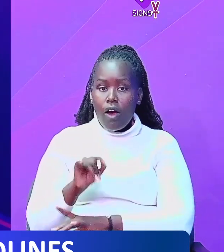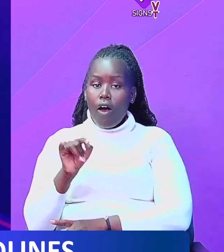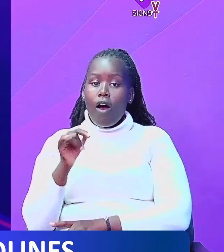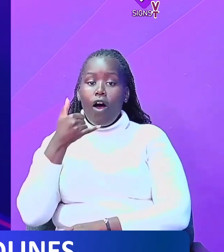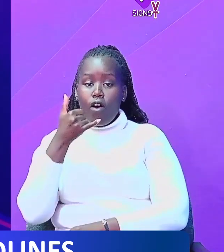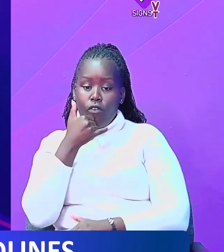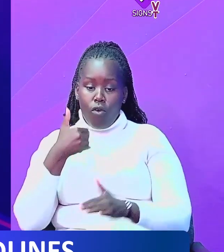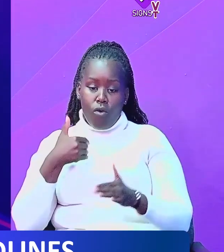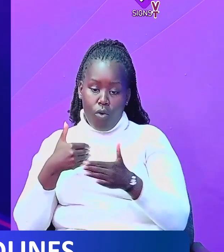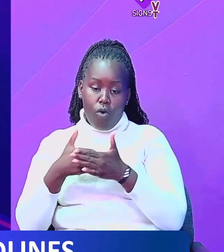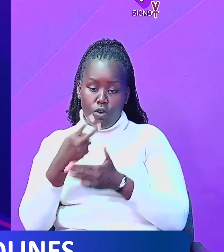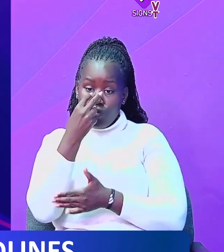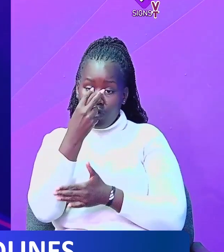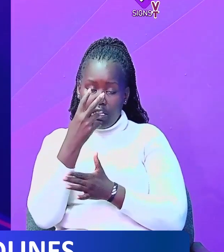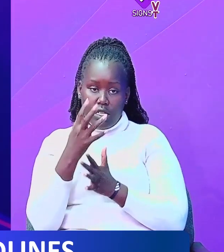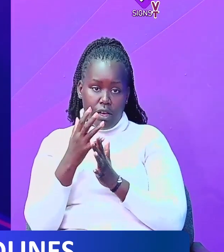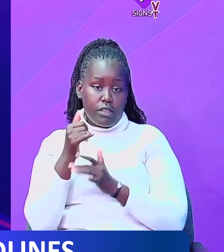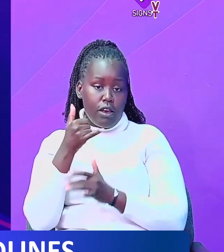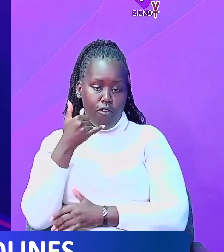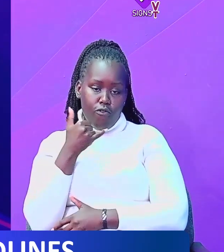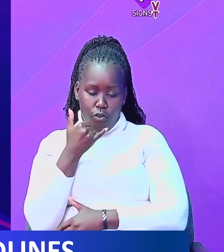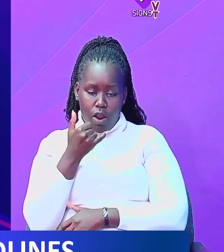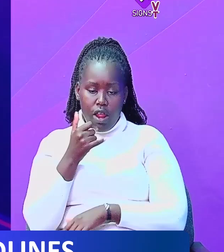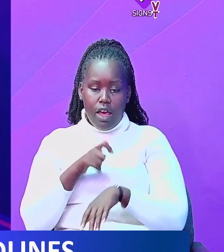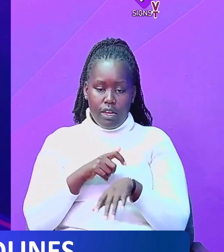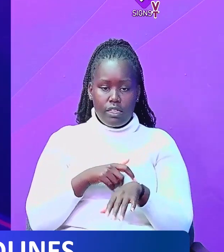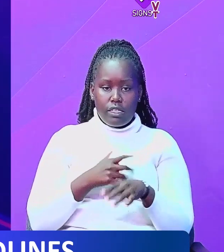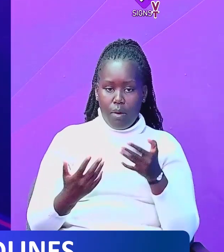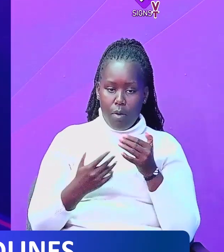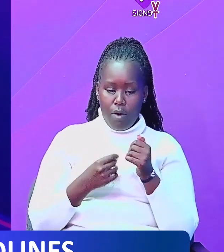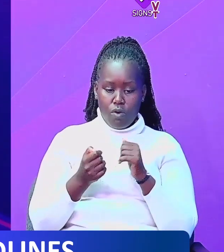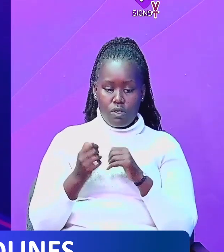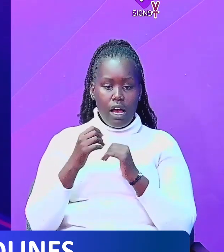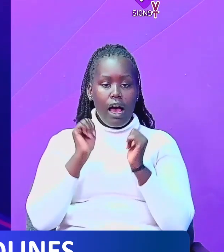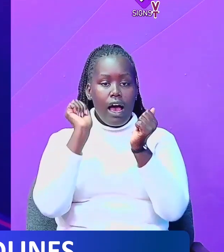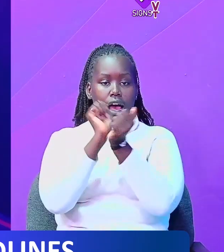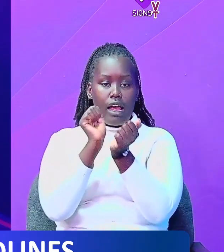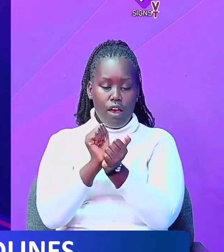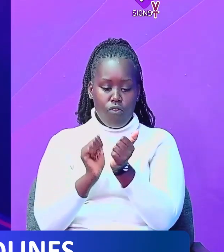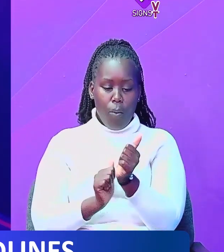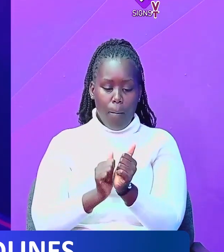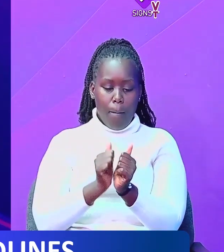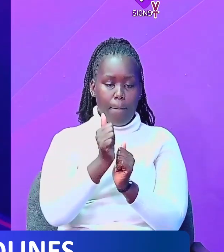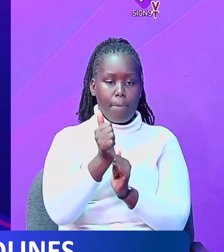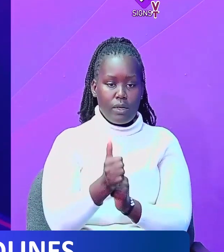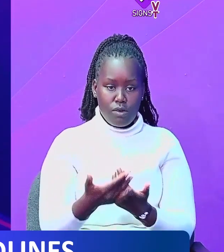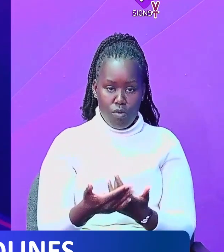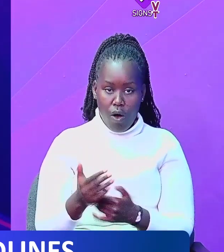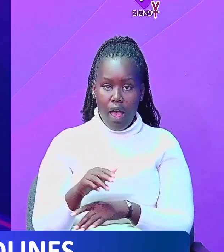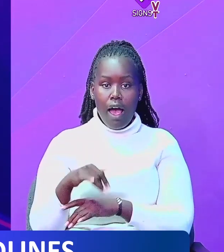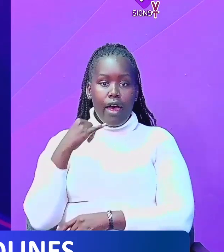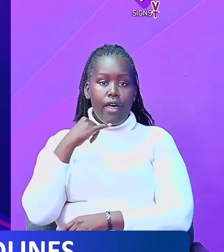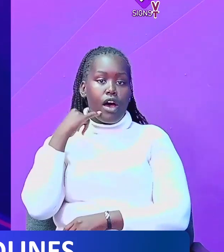the suspect's phones at the time he is alleged to have been arrested for trespassing into Nakuru National Park to